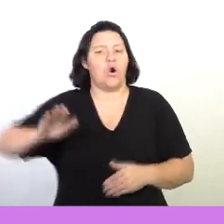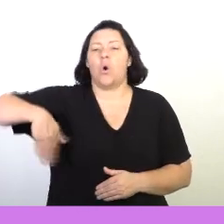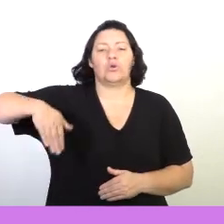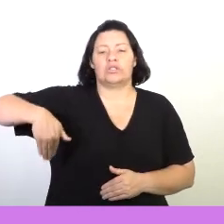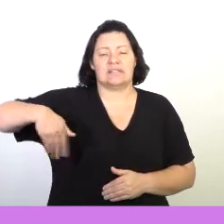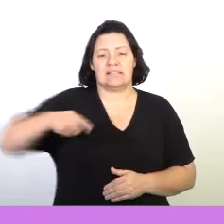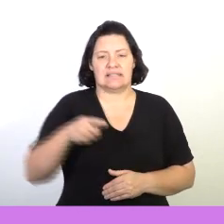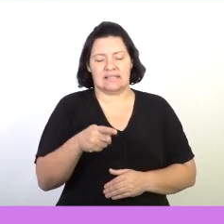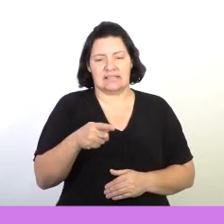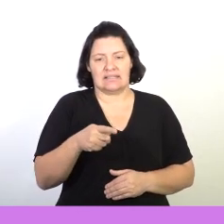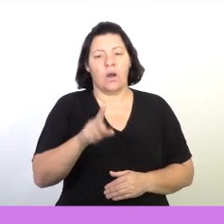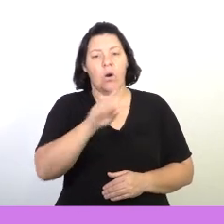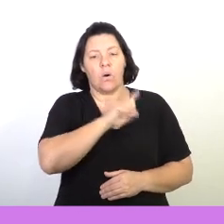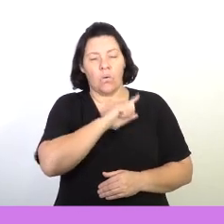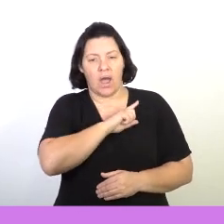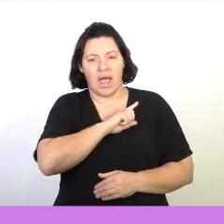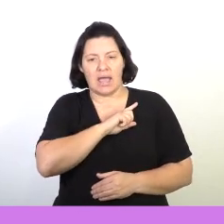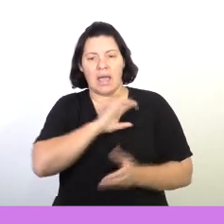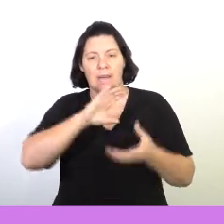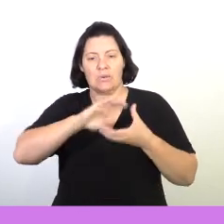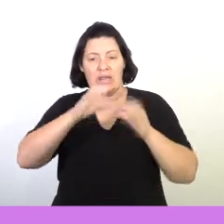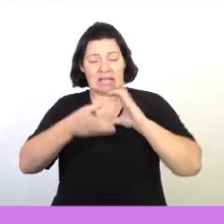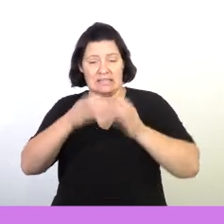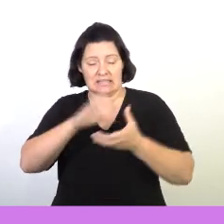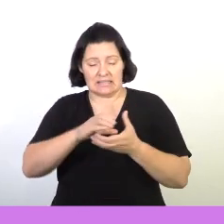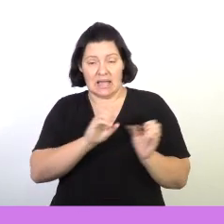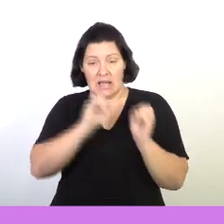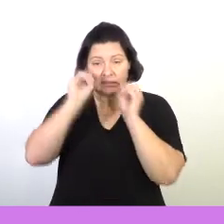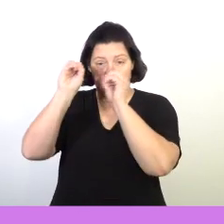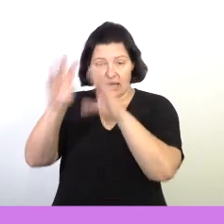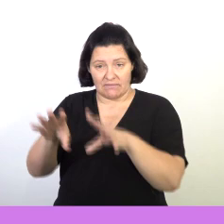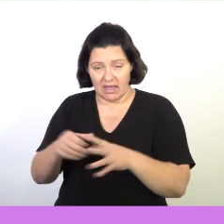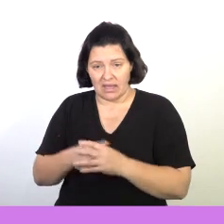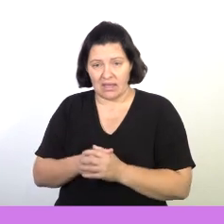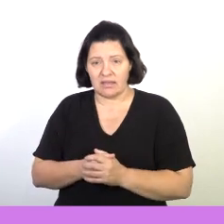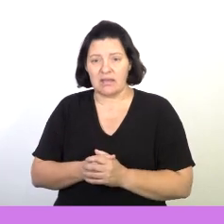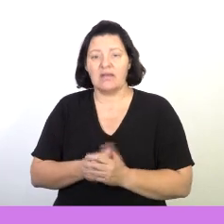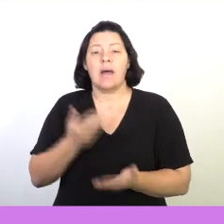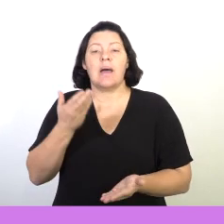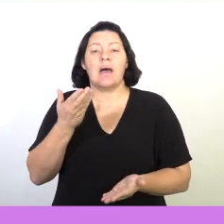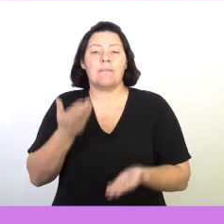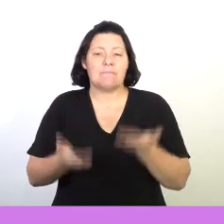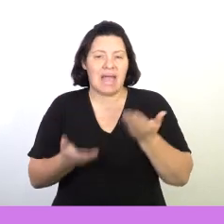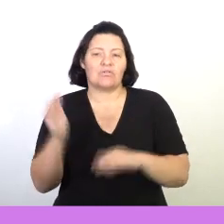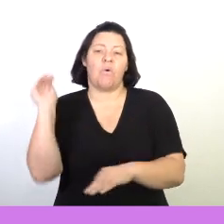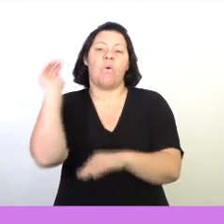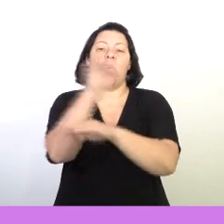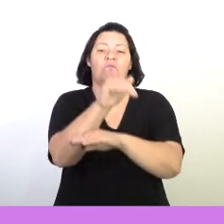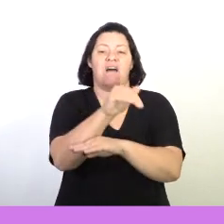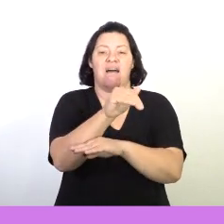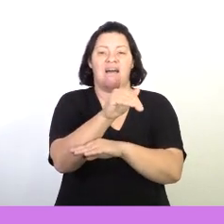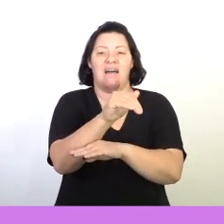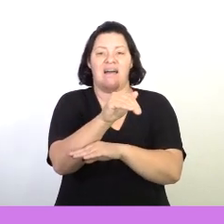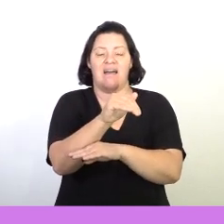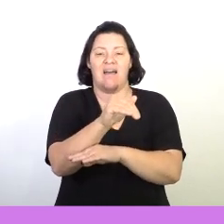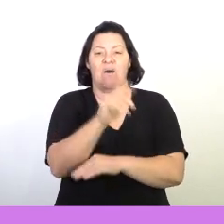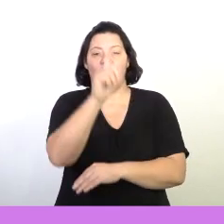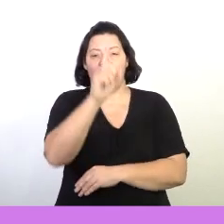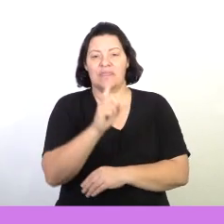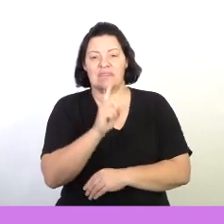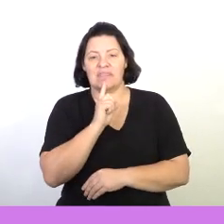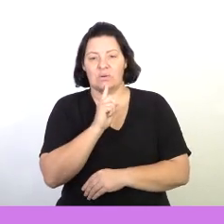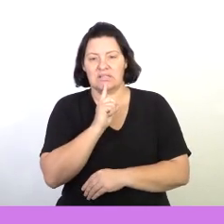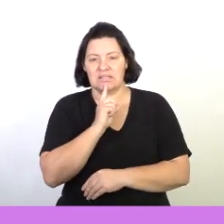end there because the bricks that John is going to deliver it's a mass that exceeds